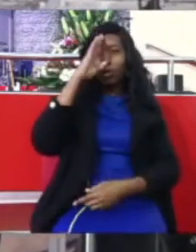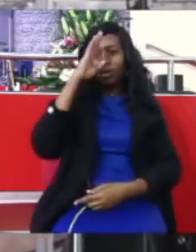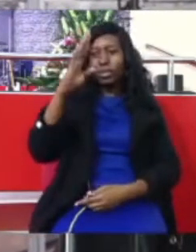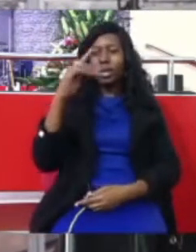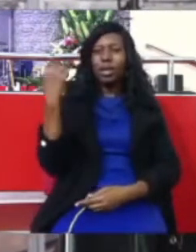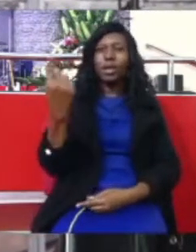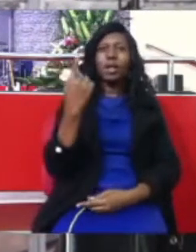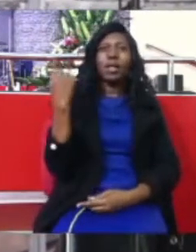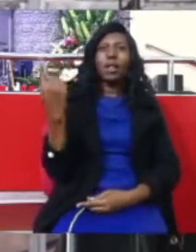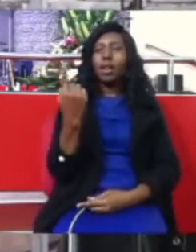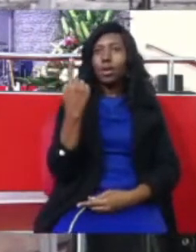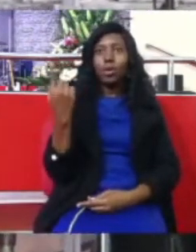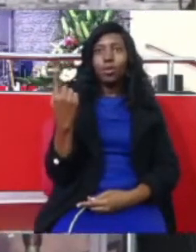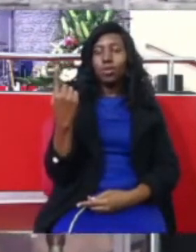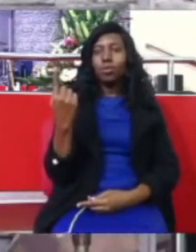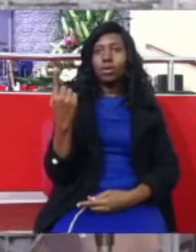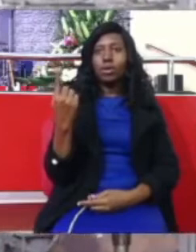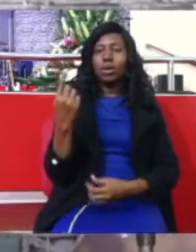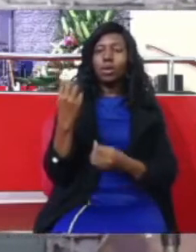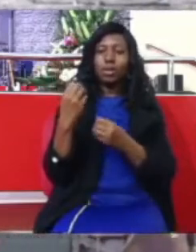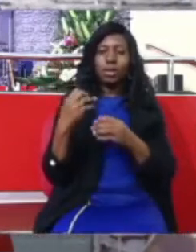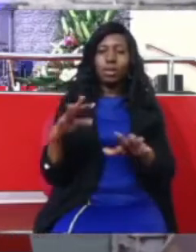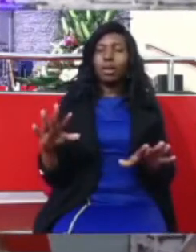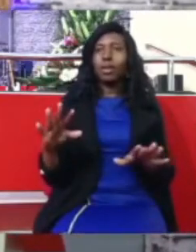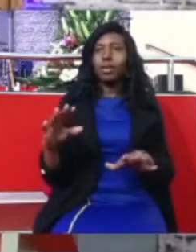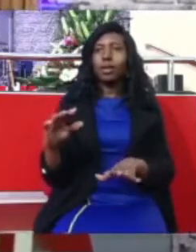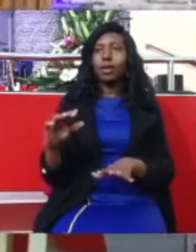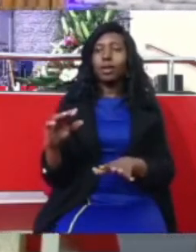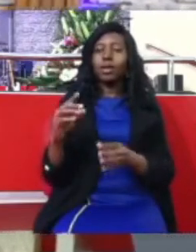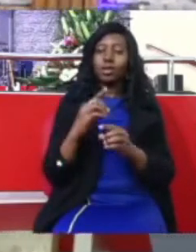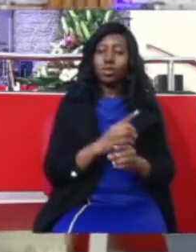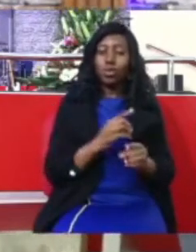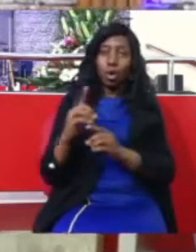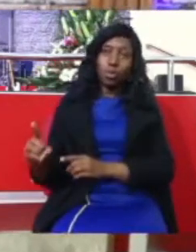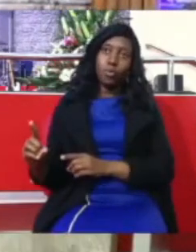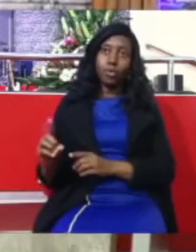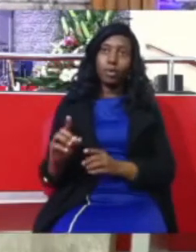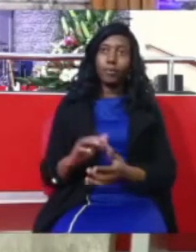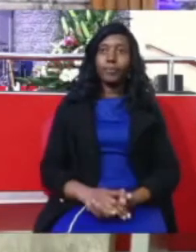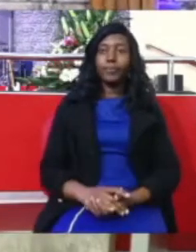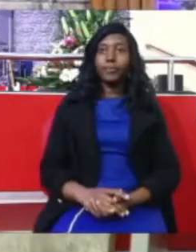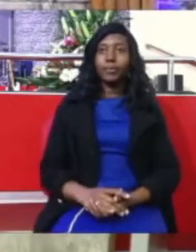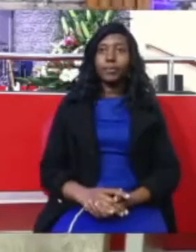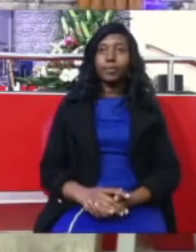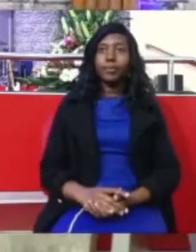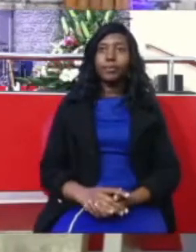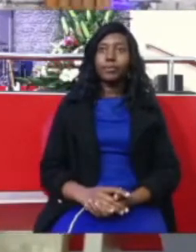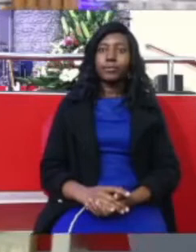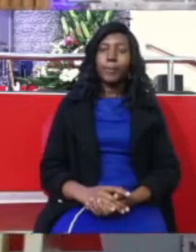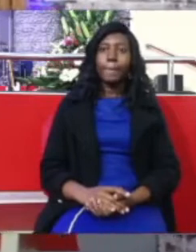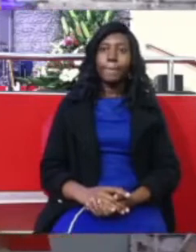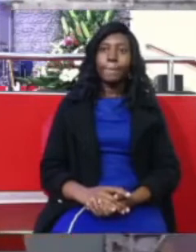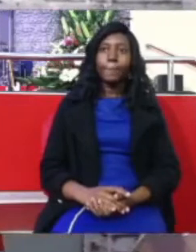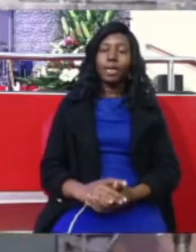on Wednesday, and there is nothing else that you're cooking for yourself in your house in terms of spiritual nourishment. You will not